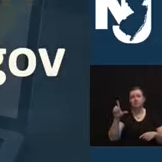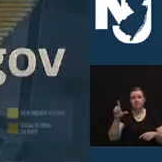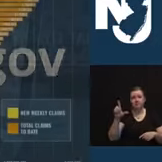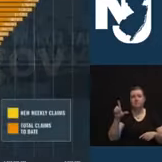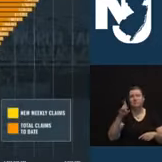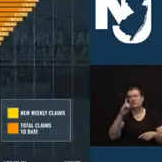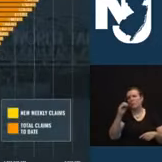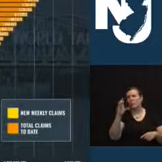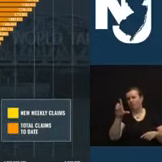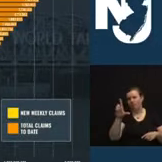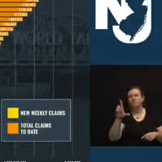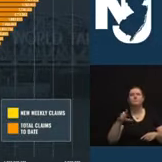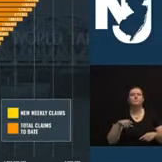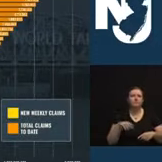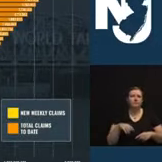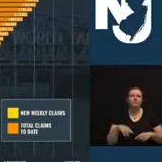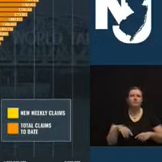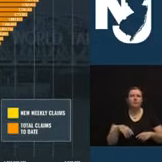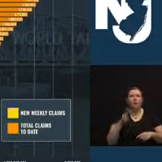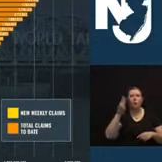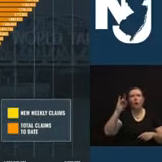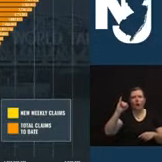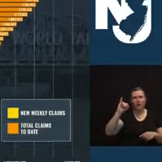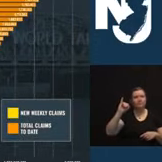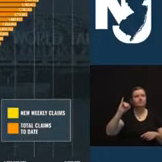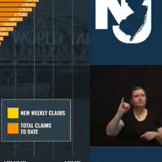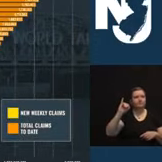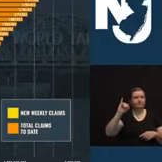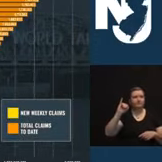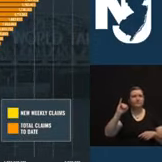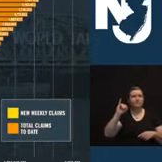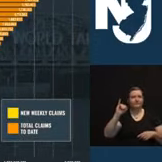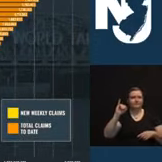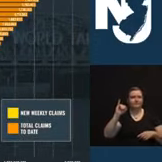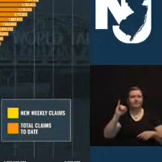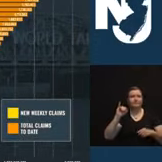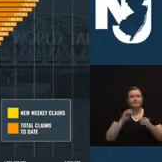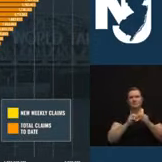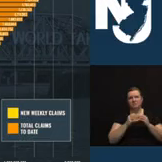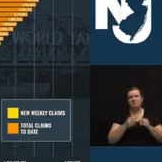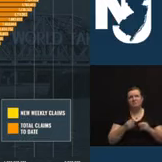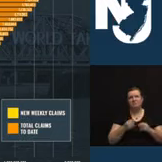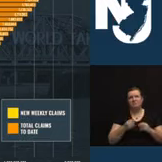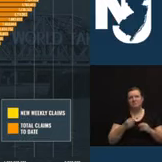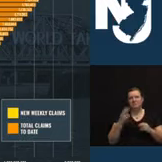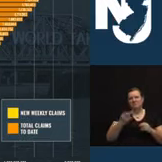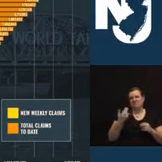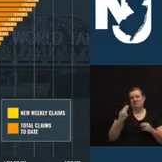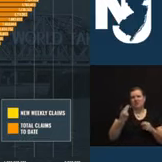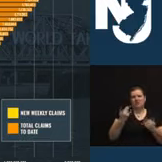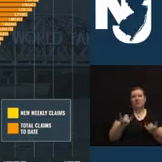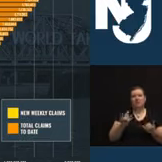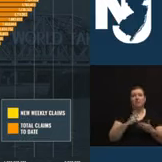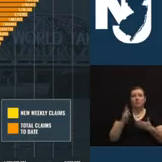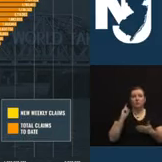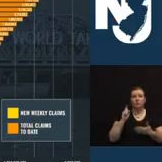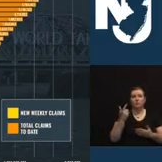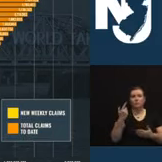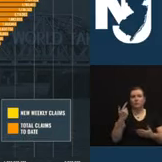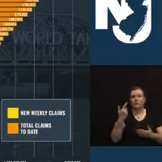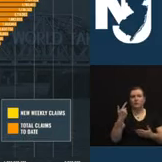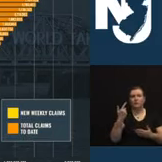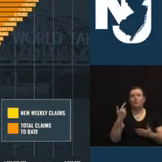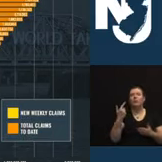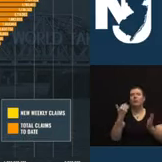unemployment numbers, as it does every Thursday, as every state and the federal government does every Thursday. Last week, roughly 21,000 workers